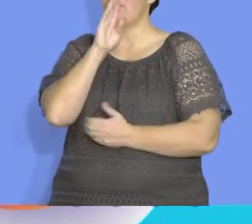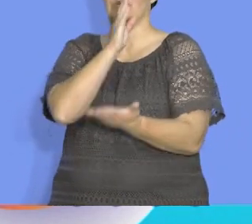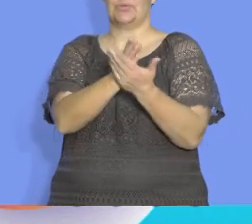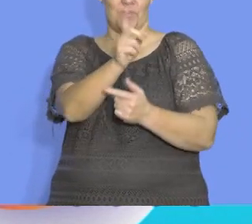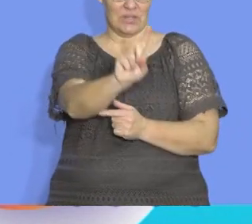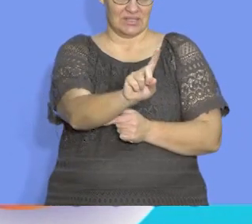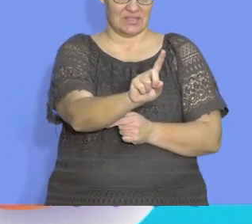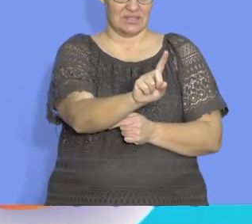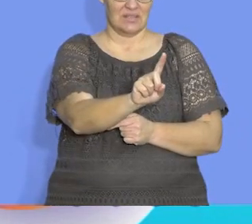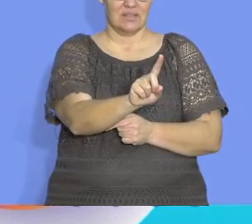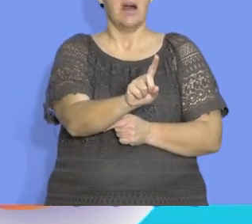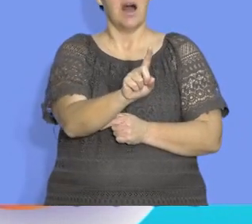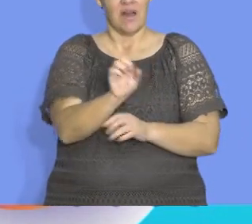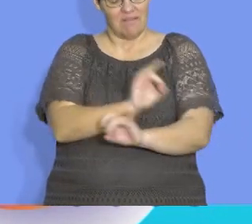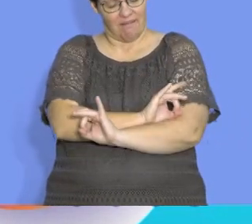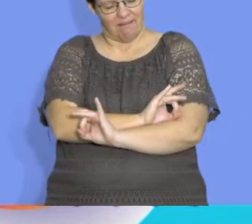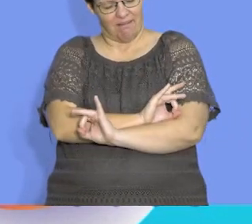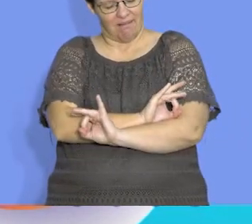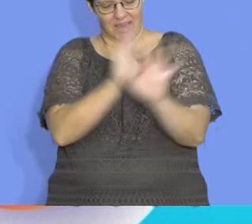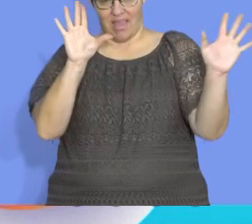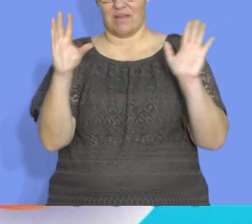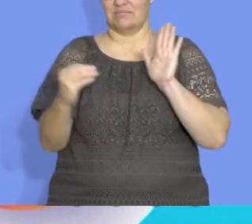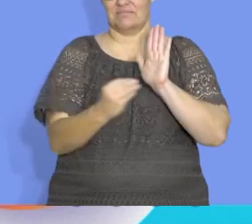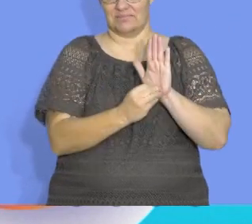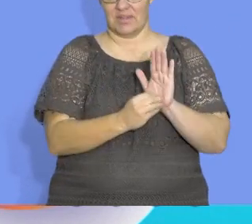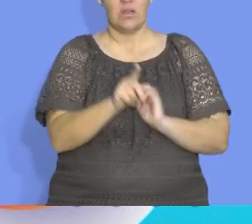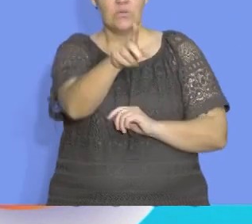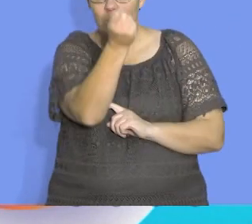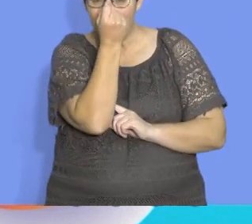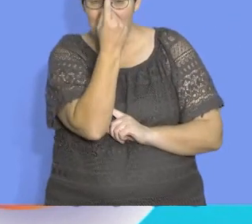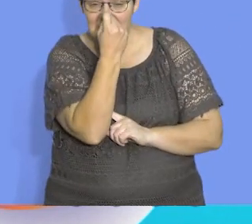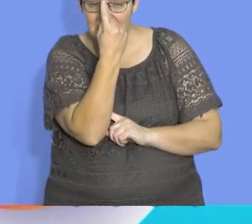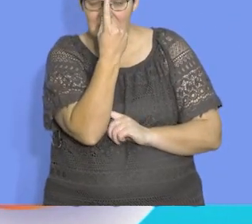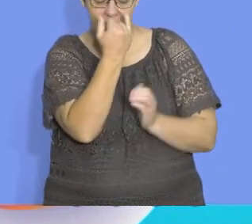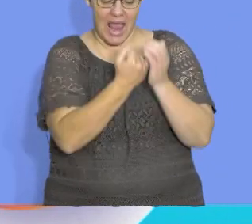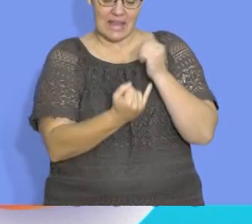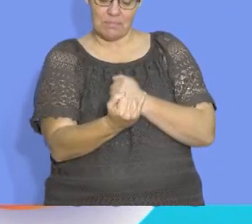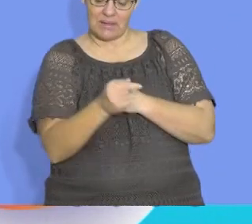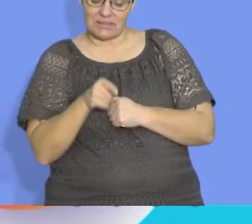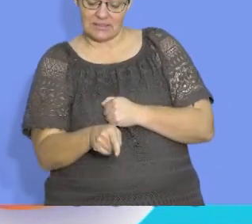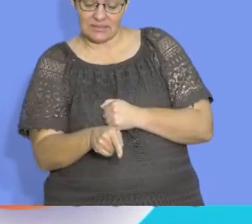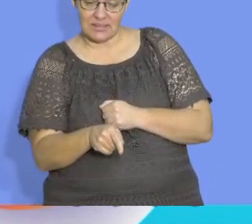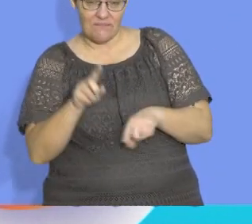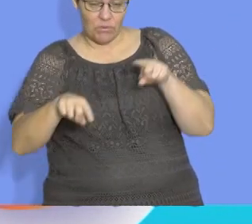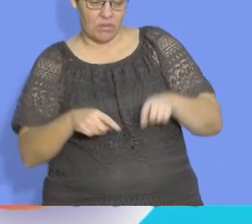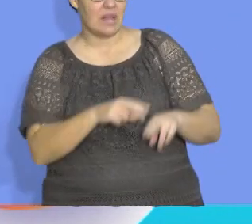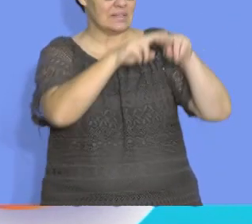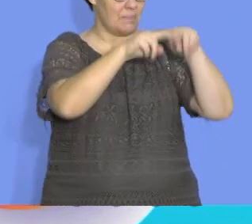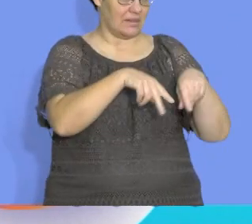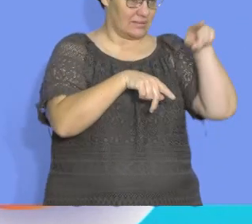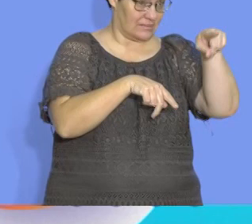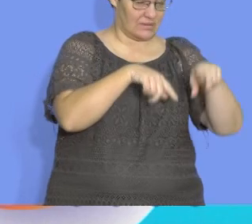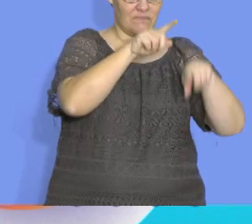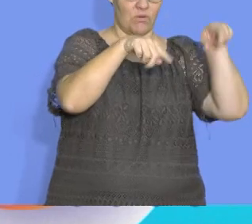sure that you've got them very clearly sorted out, that you understand what is the independent variable, what's the